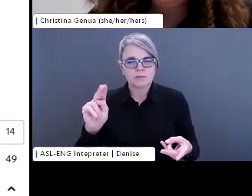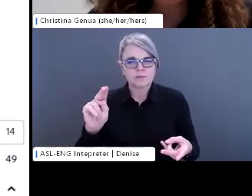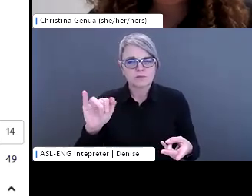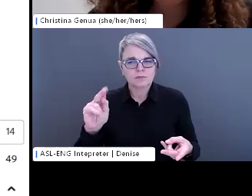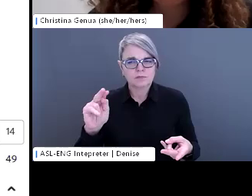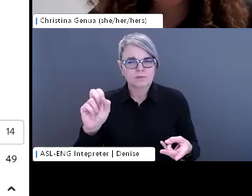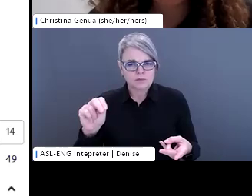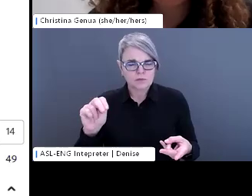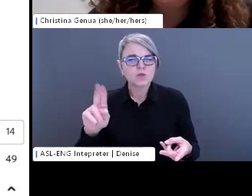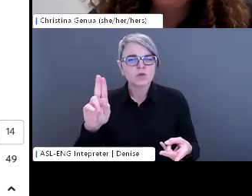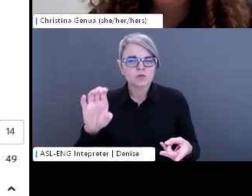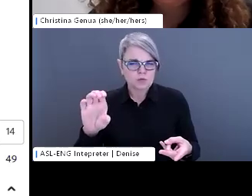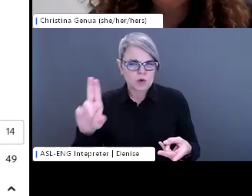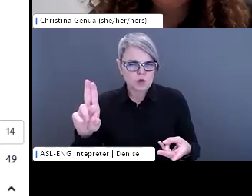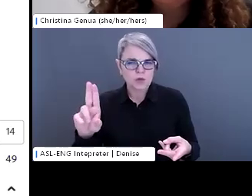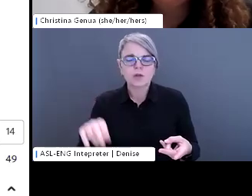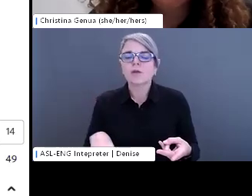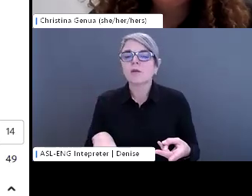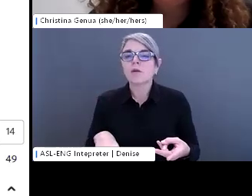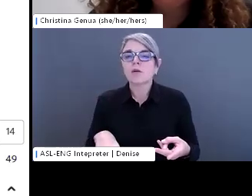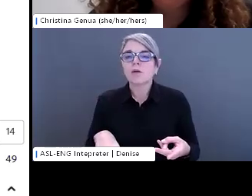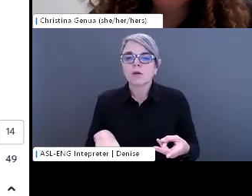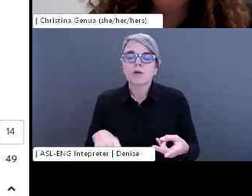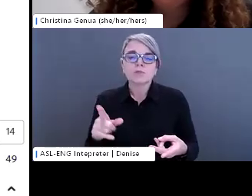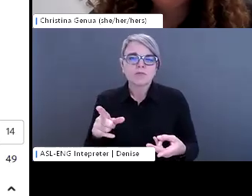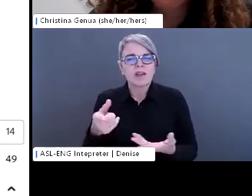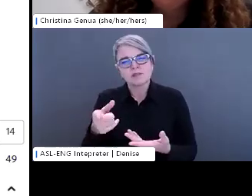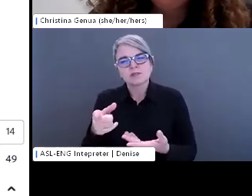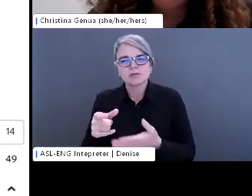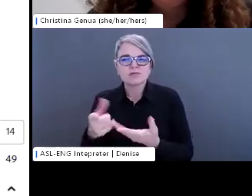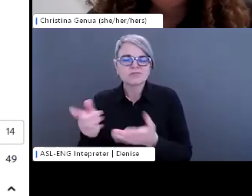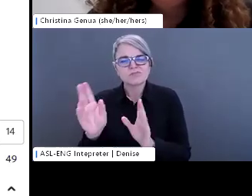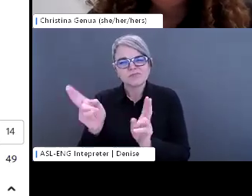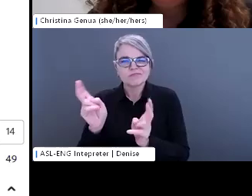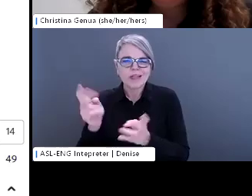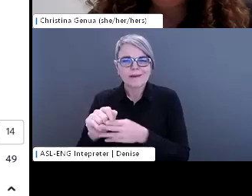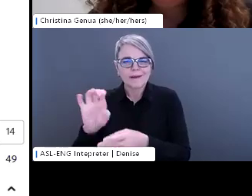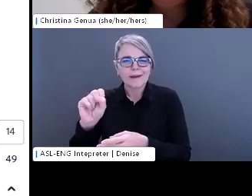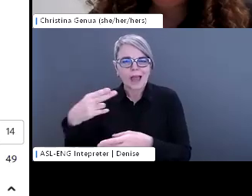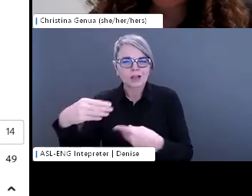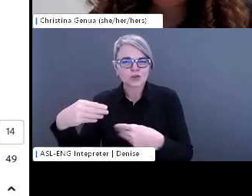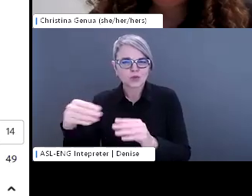a cash store or a bank. Different types of credit unions.